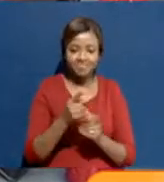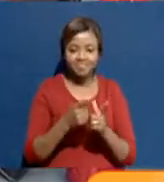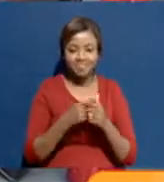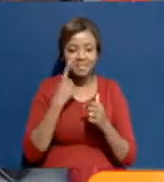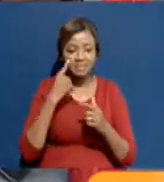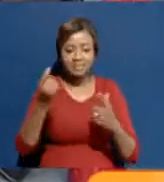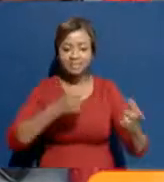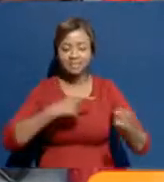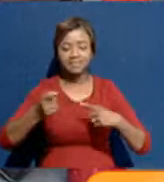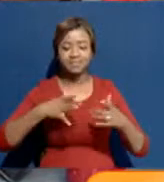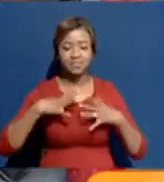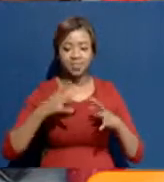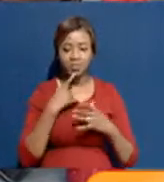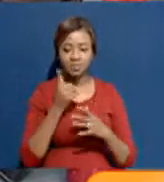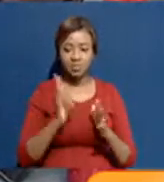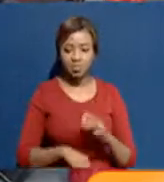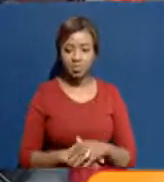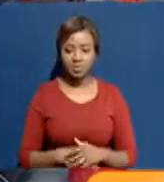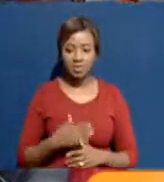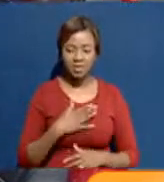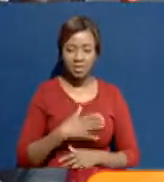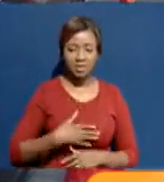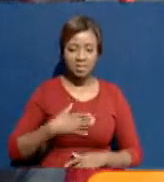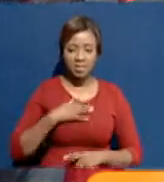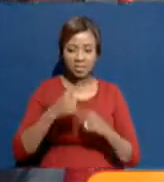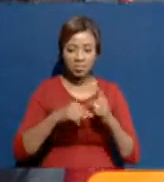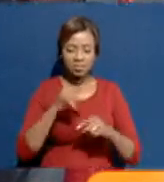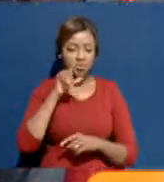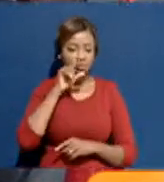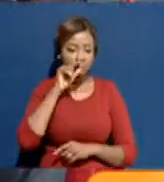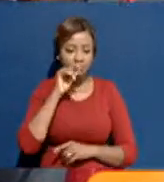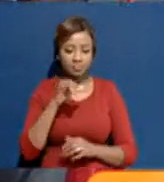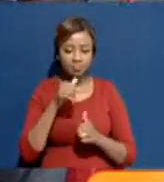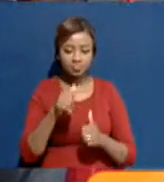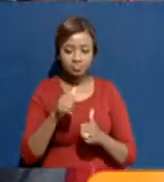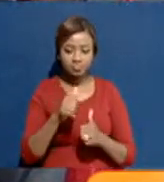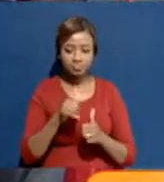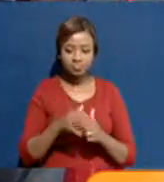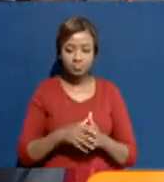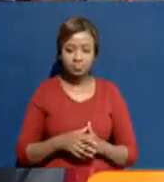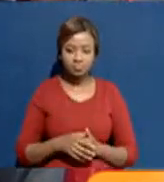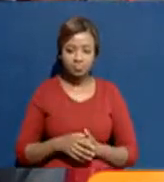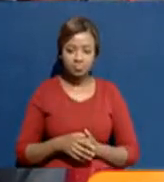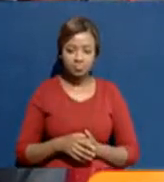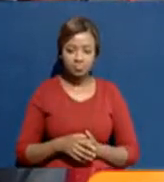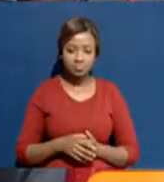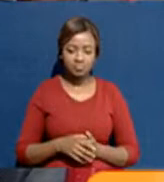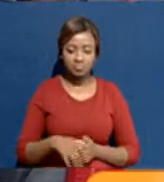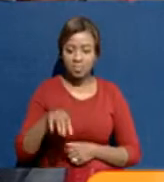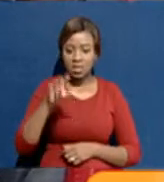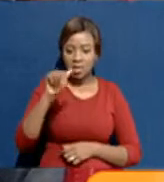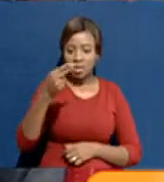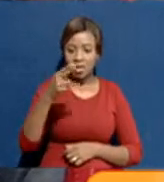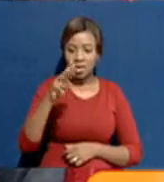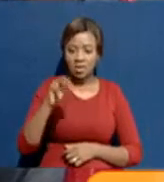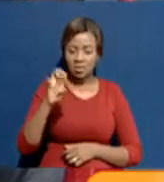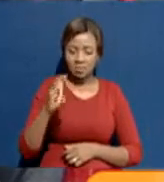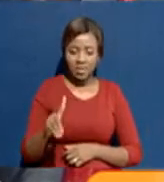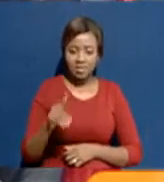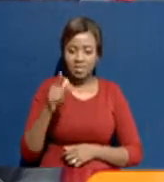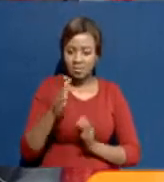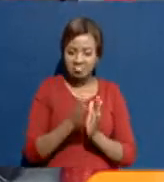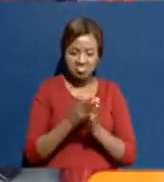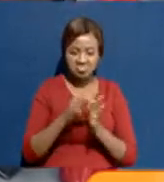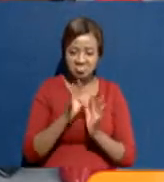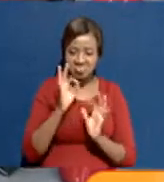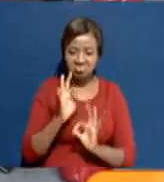magic wall and get the responses. Keep tweeting at Queen Angie Jeff. This is riveting stuff. Riveting. Ahmed Issack Hassan and the book, you got to